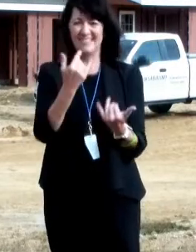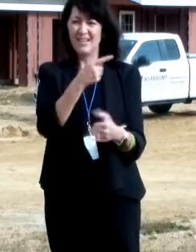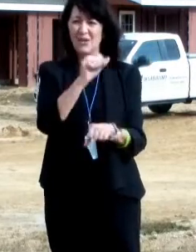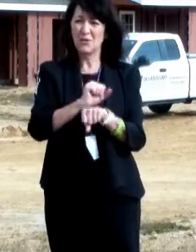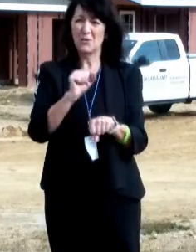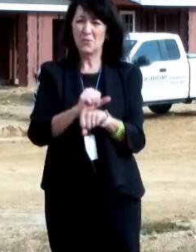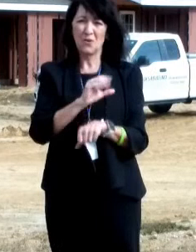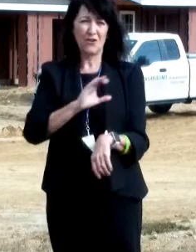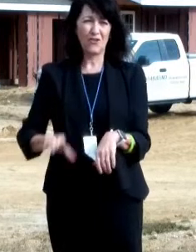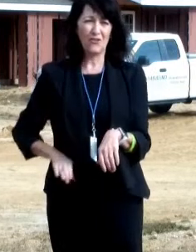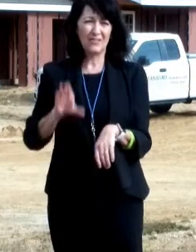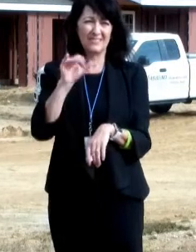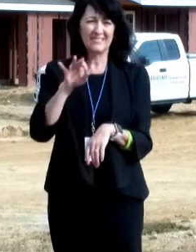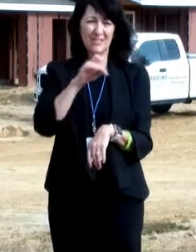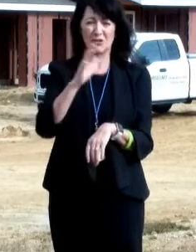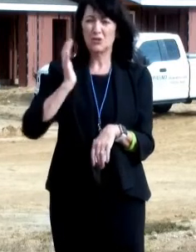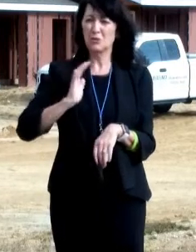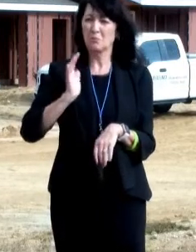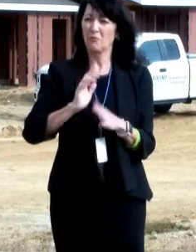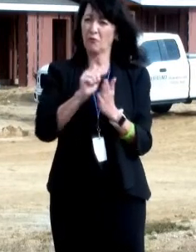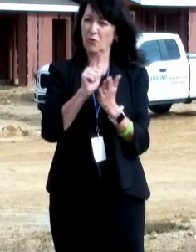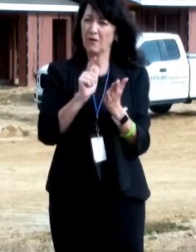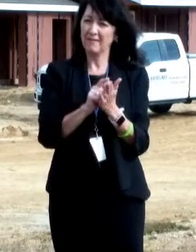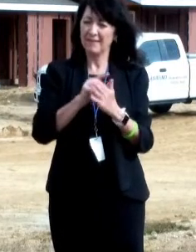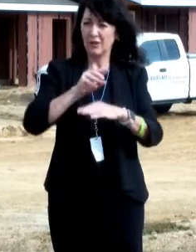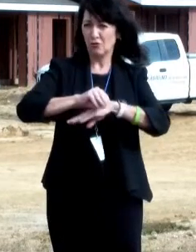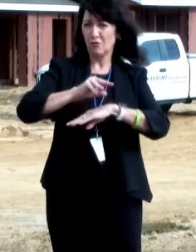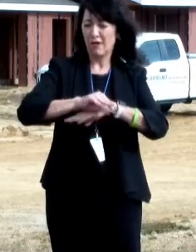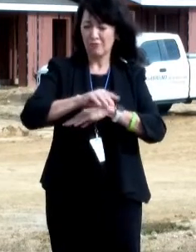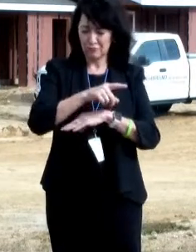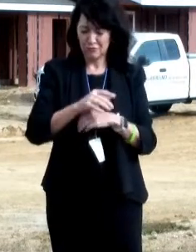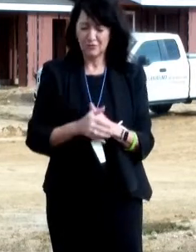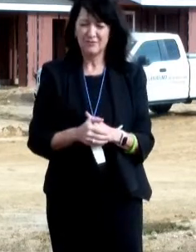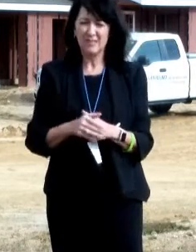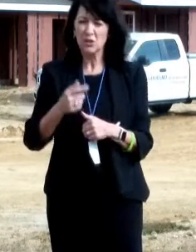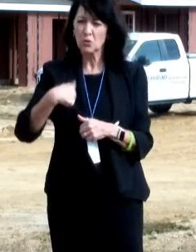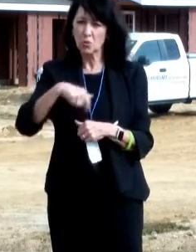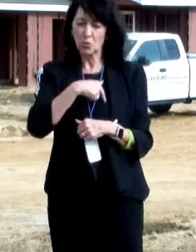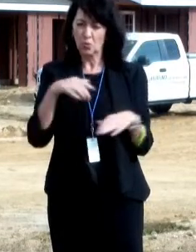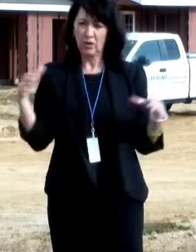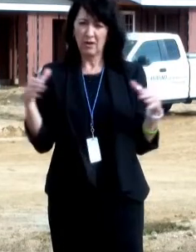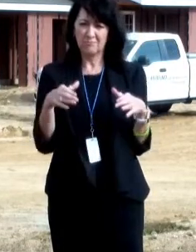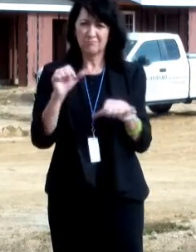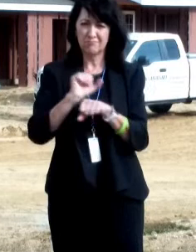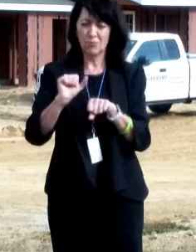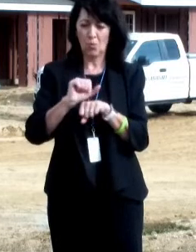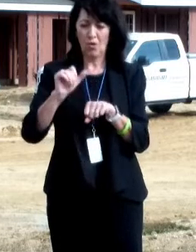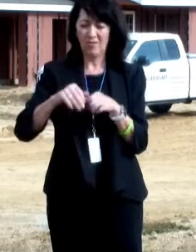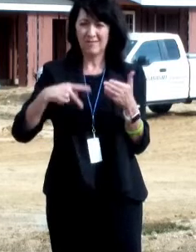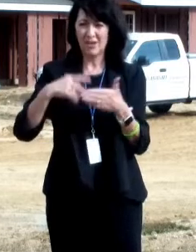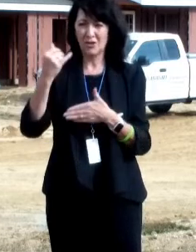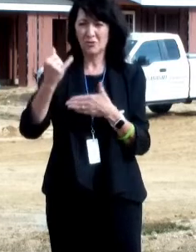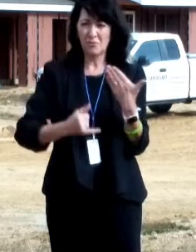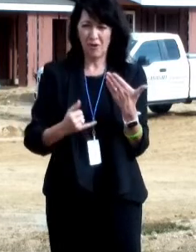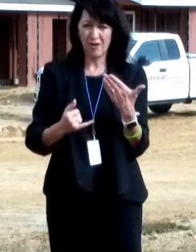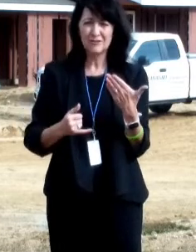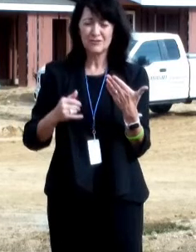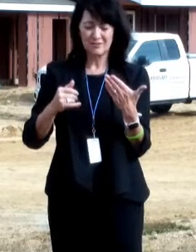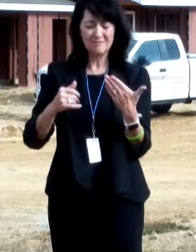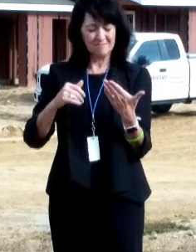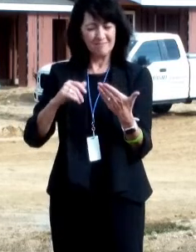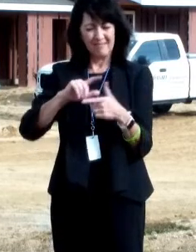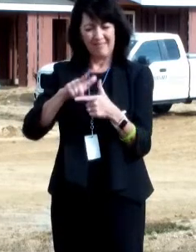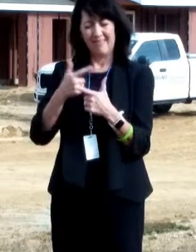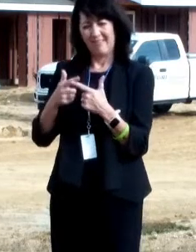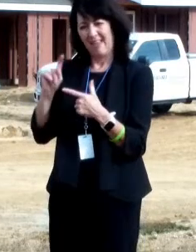now. She used to be our legal counsel. And we worked on something that was really focused, called the Family Services Cabinet Council. The governor's reinstated,